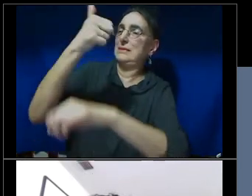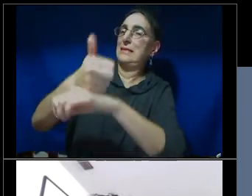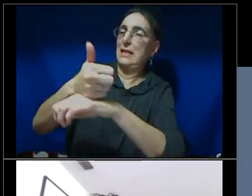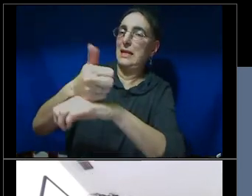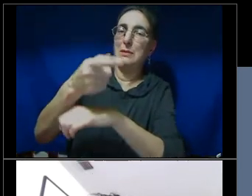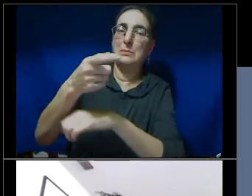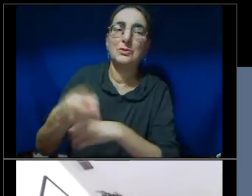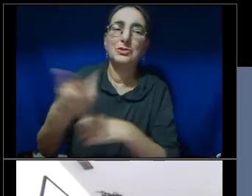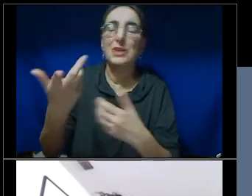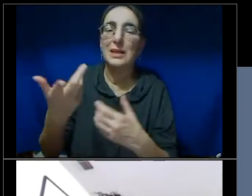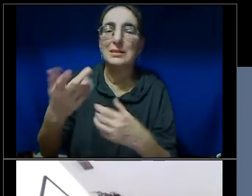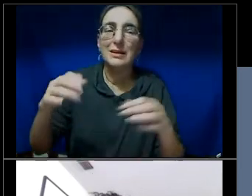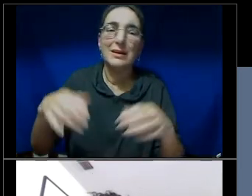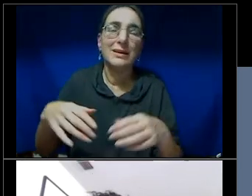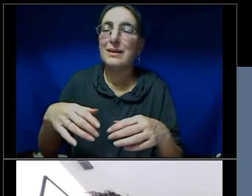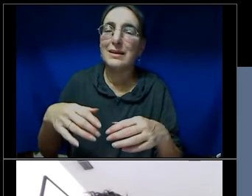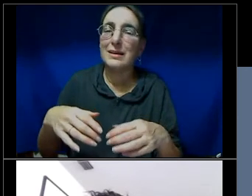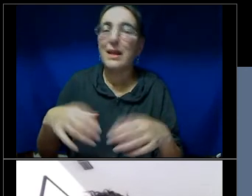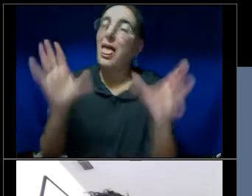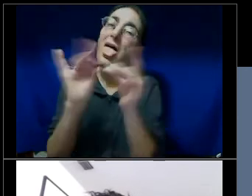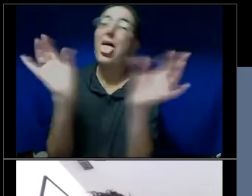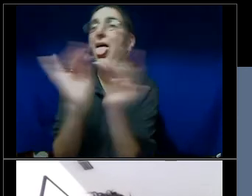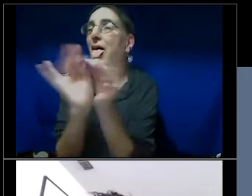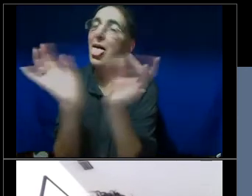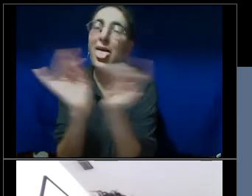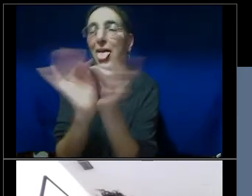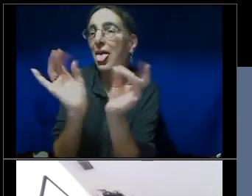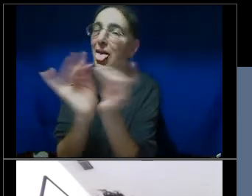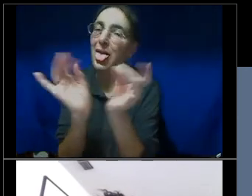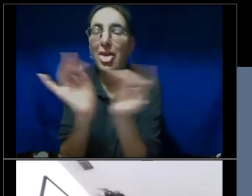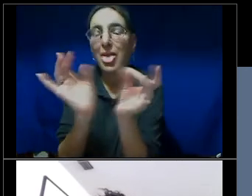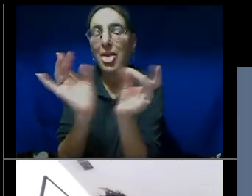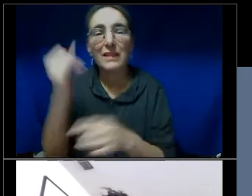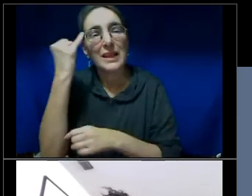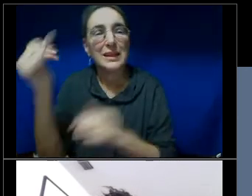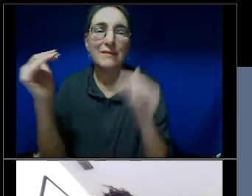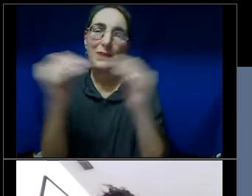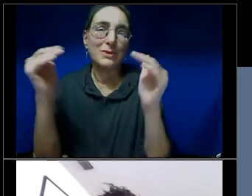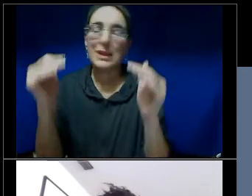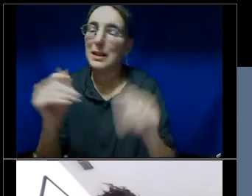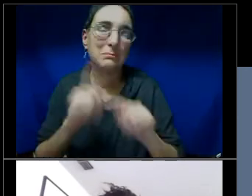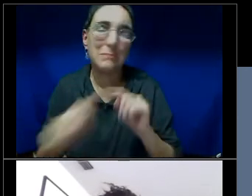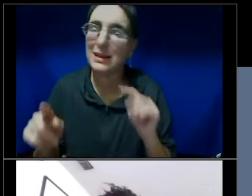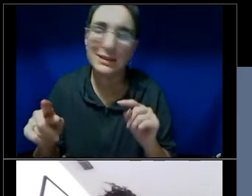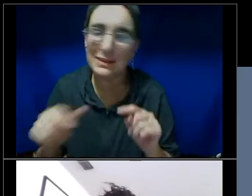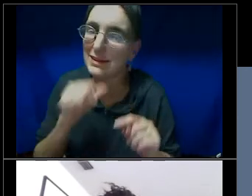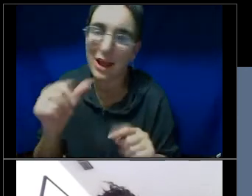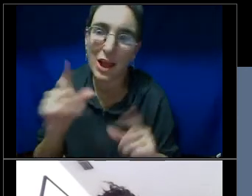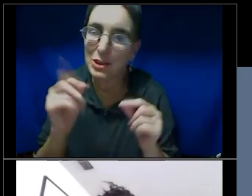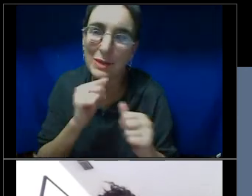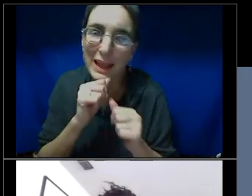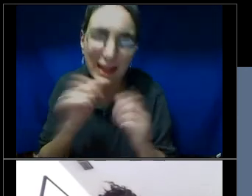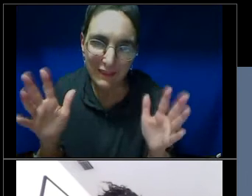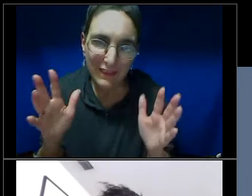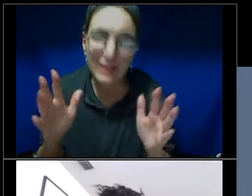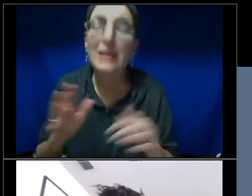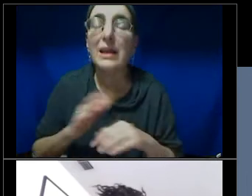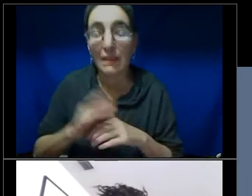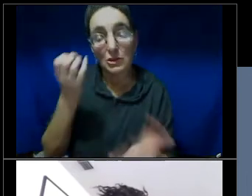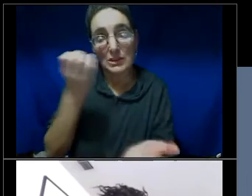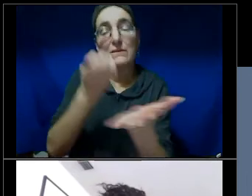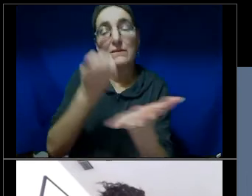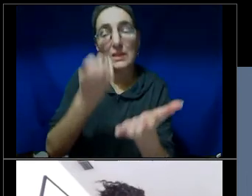the idea of equity or the idea of community voice. And there is evidence, historically speaking, which that's a